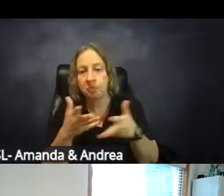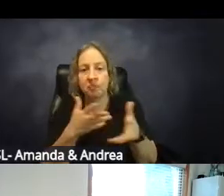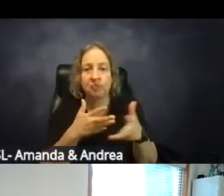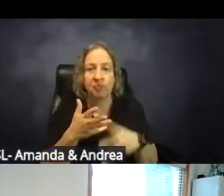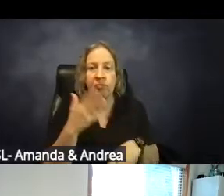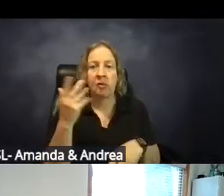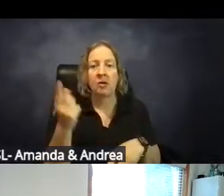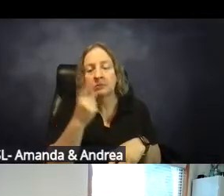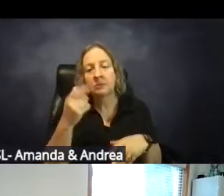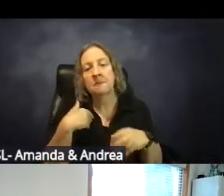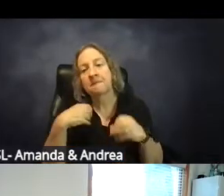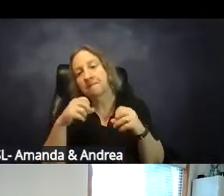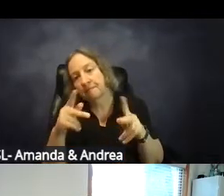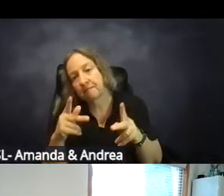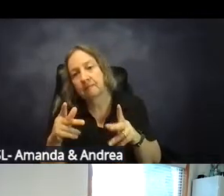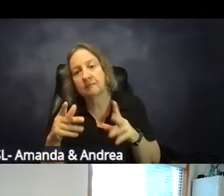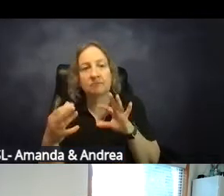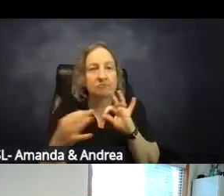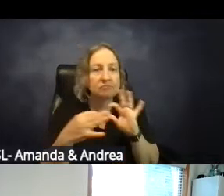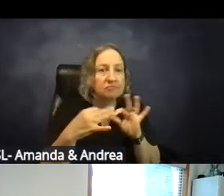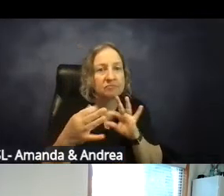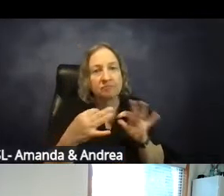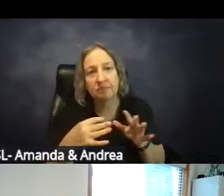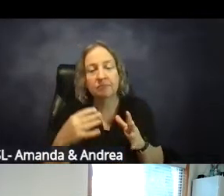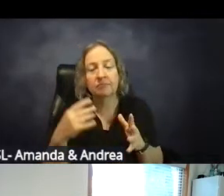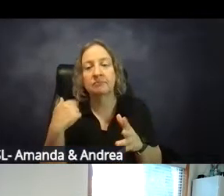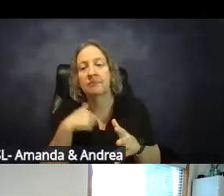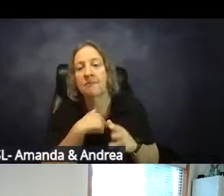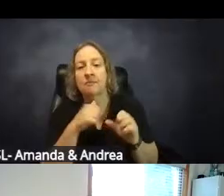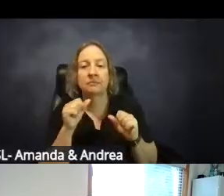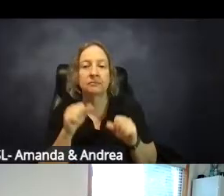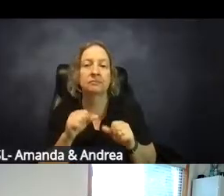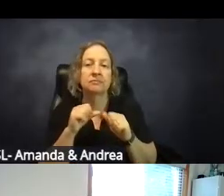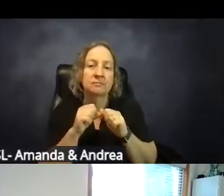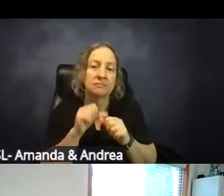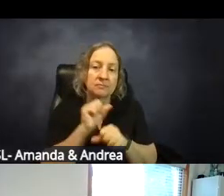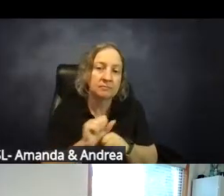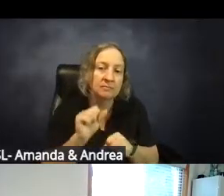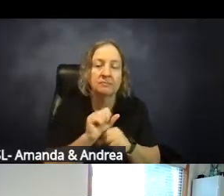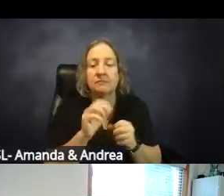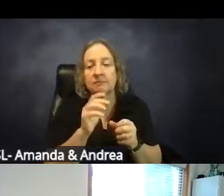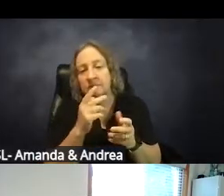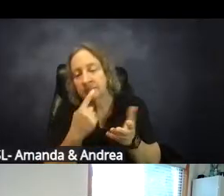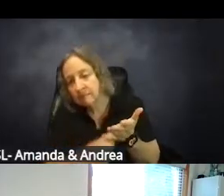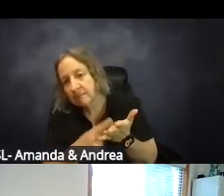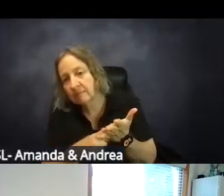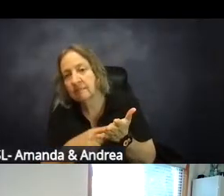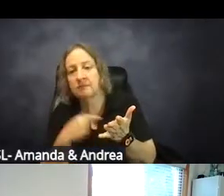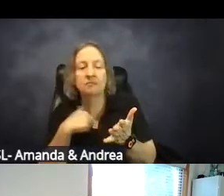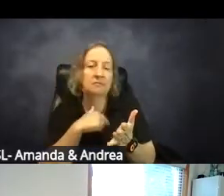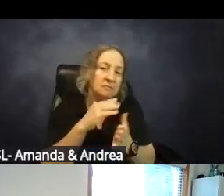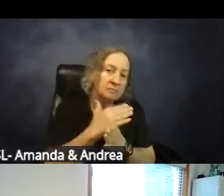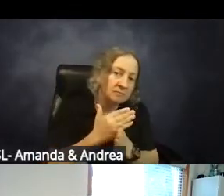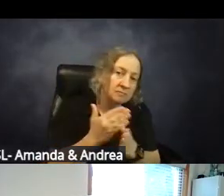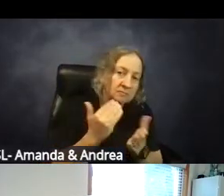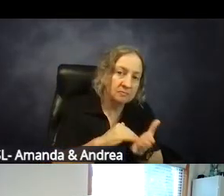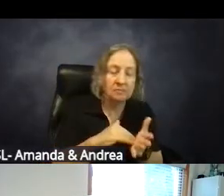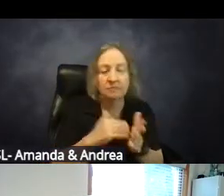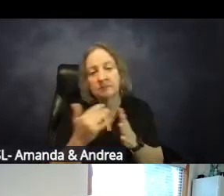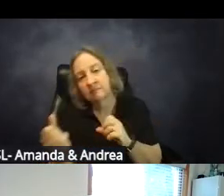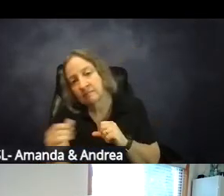always opportunity for us to keep talking about us coming back and sharing where